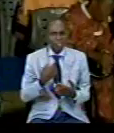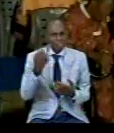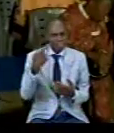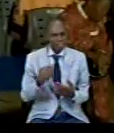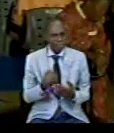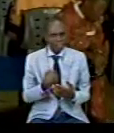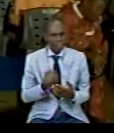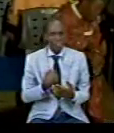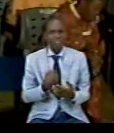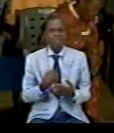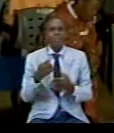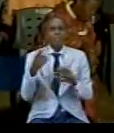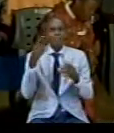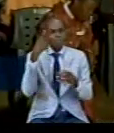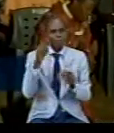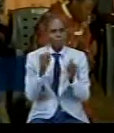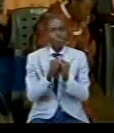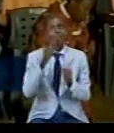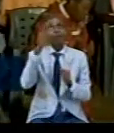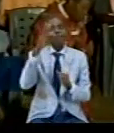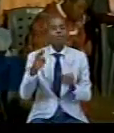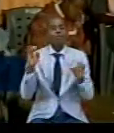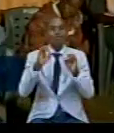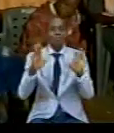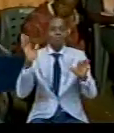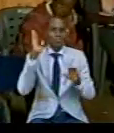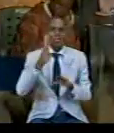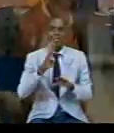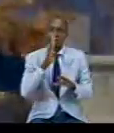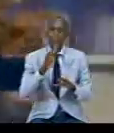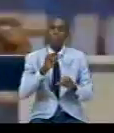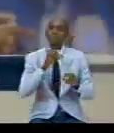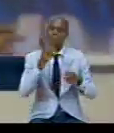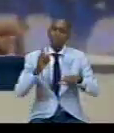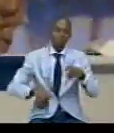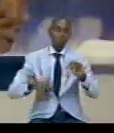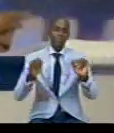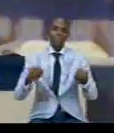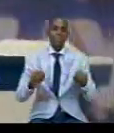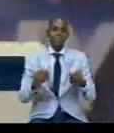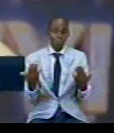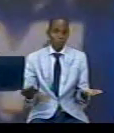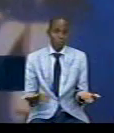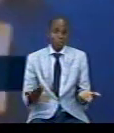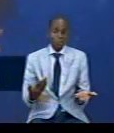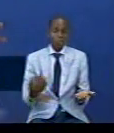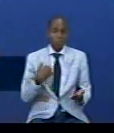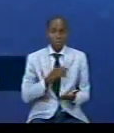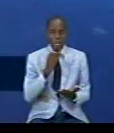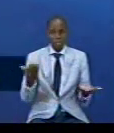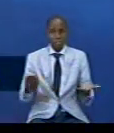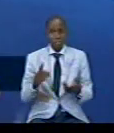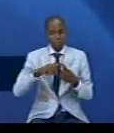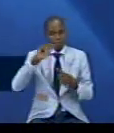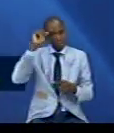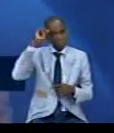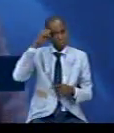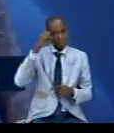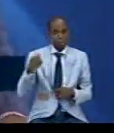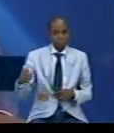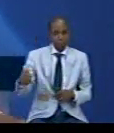That's why we're here tonight, to remind ourselves that God is the